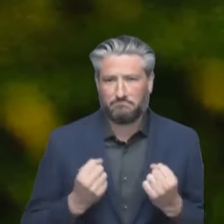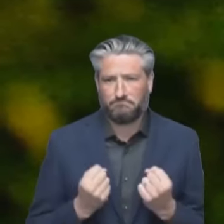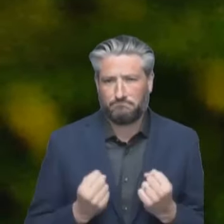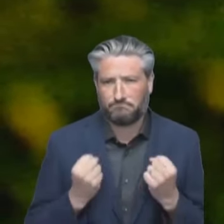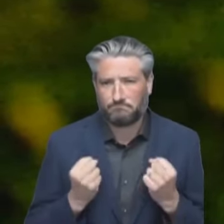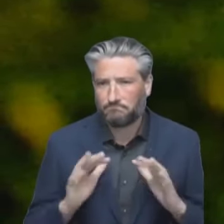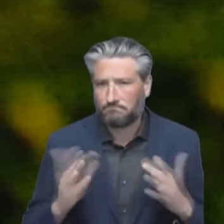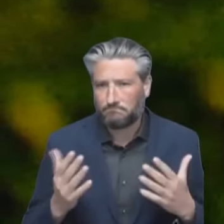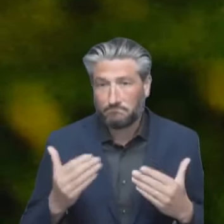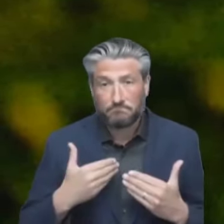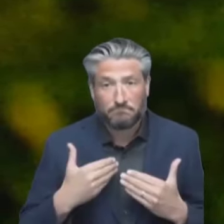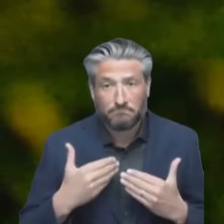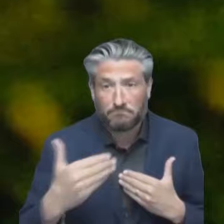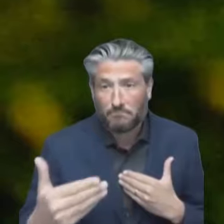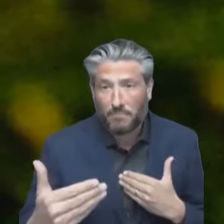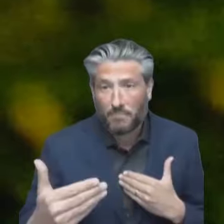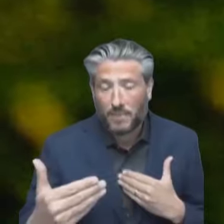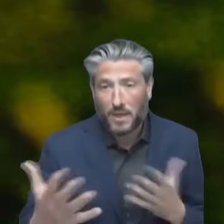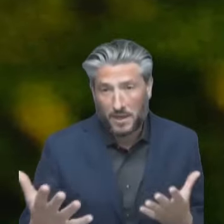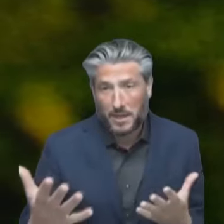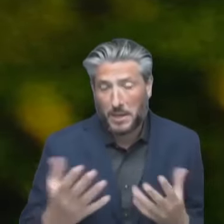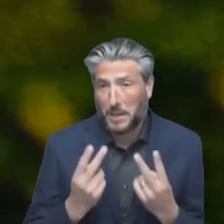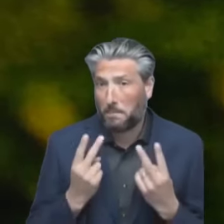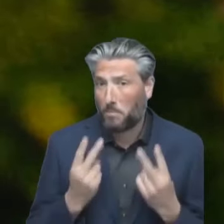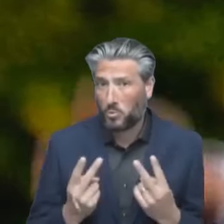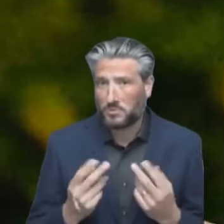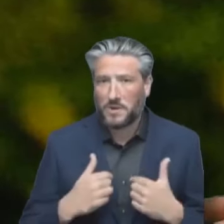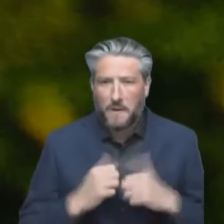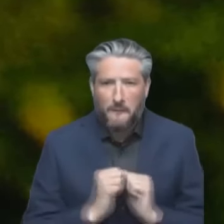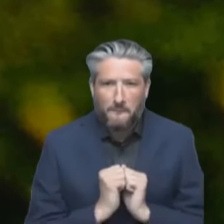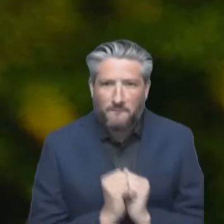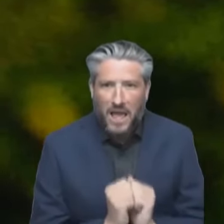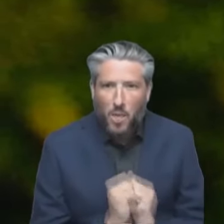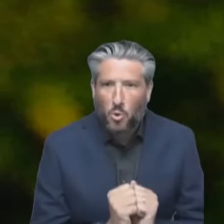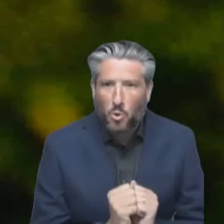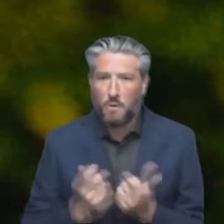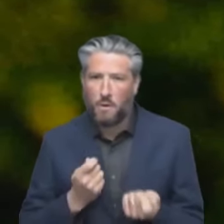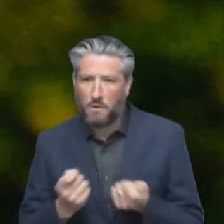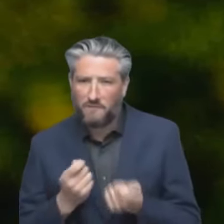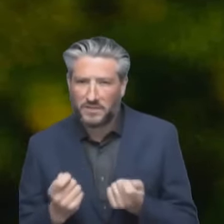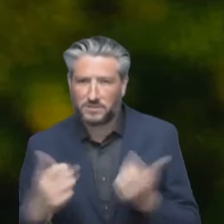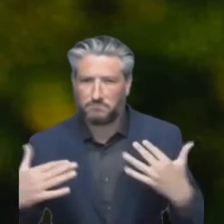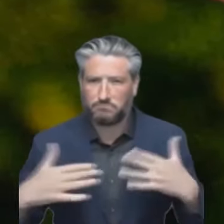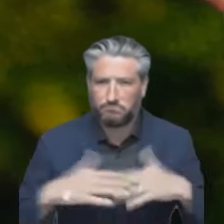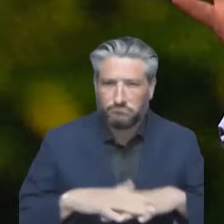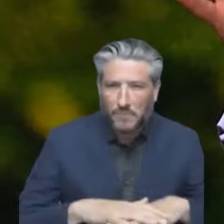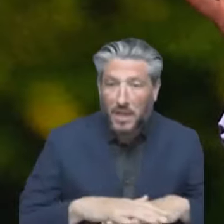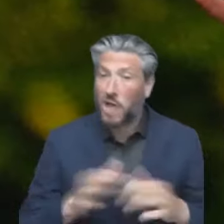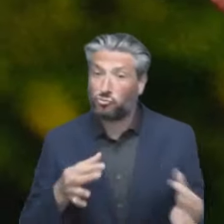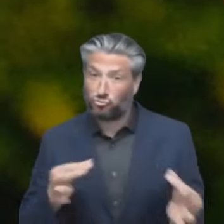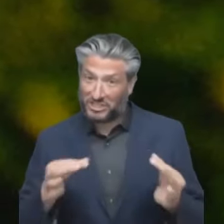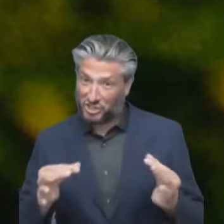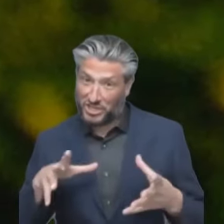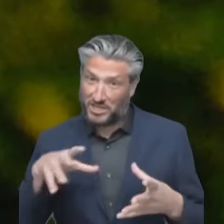impetus, depends on the proper alignment of its values, its governance, and its strategy with the expression of